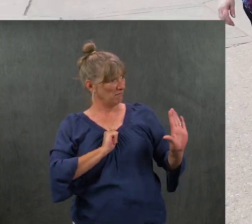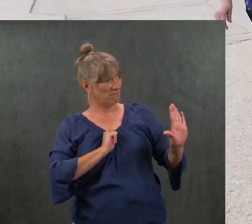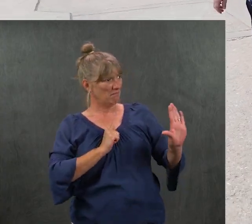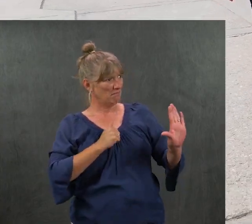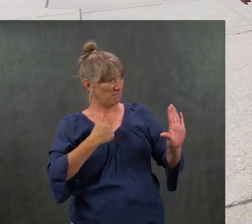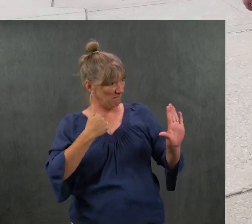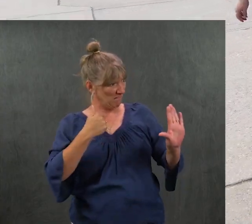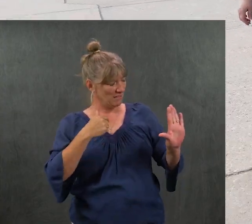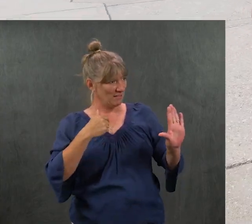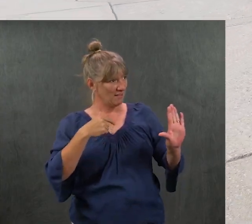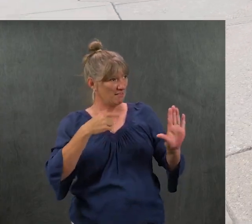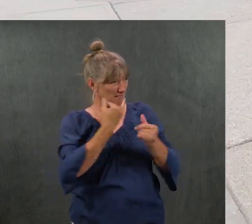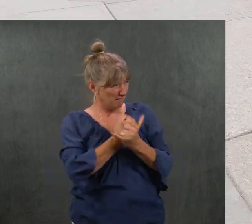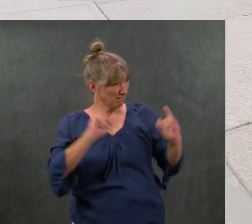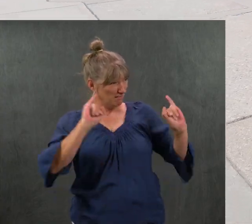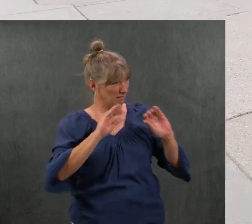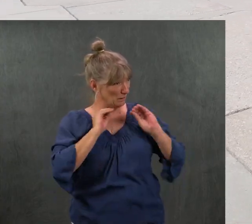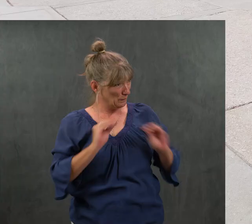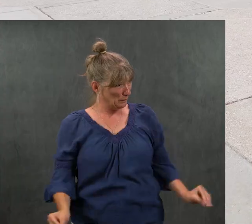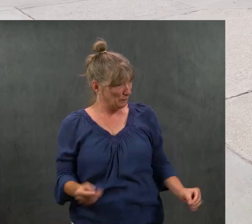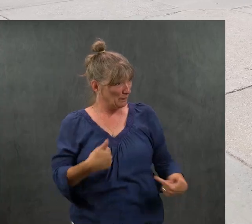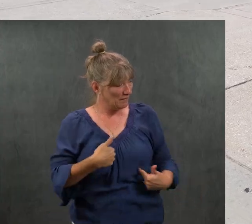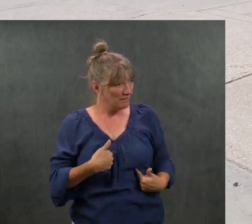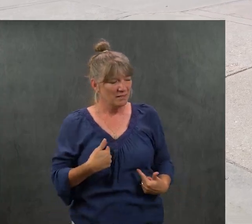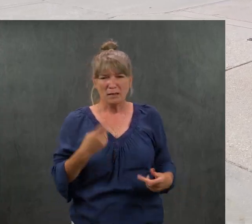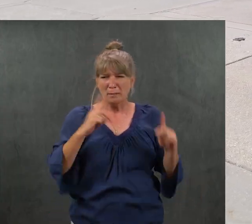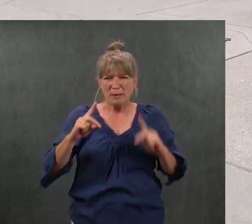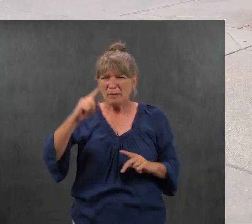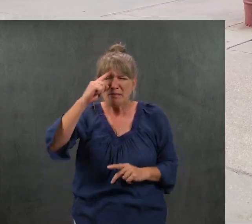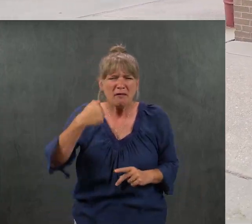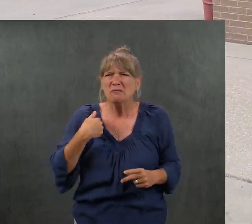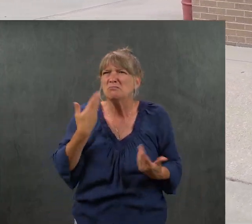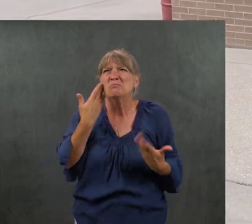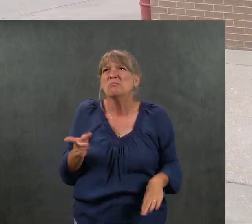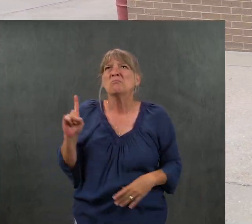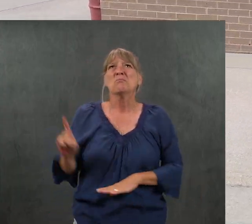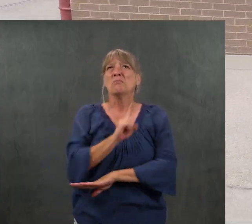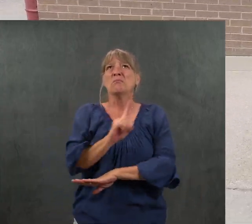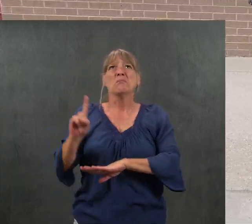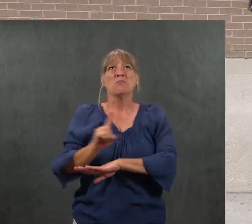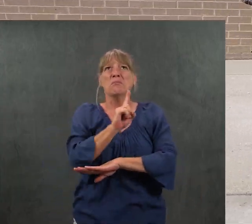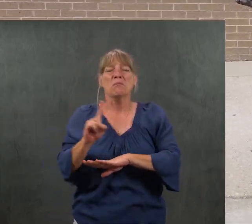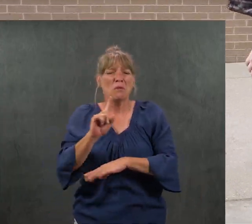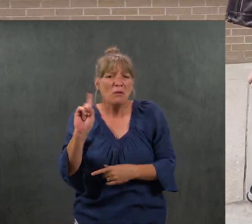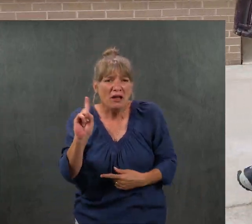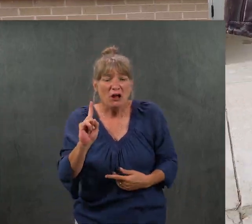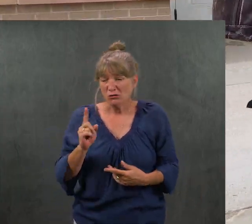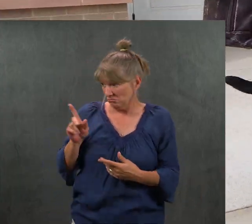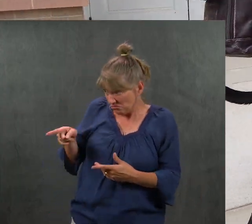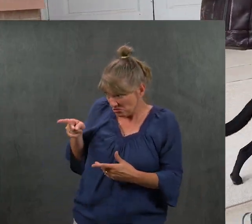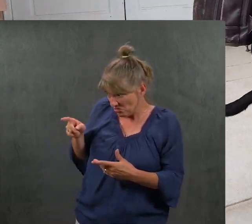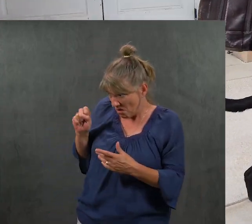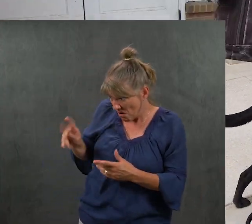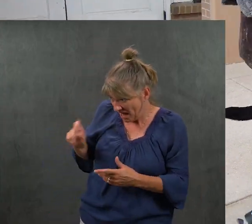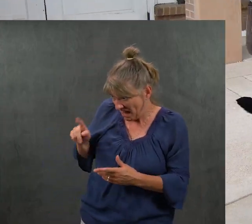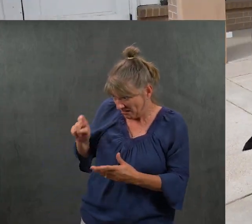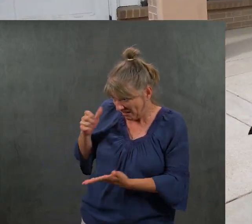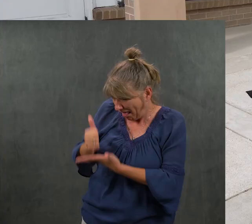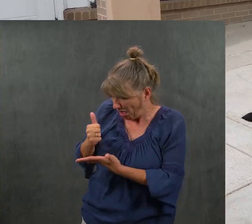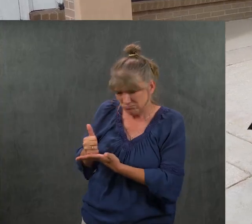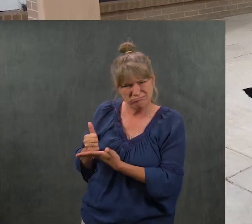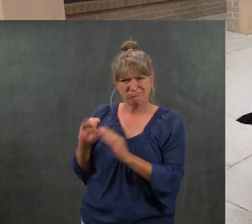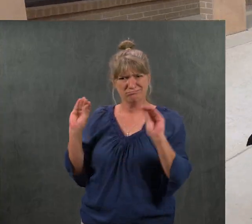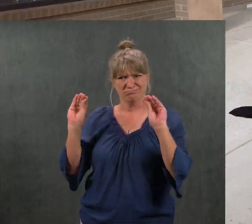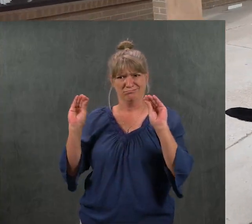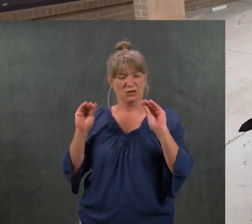I need to be taken care of. Marty walks with her guide dog. People don't think I know where I'm going, and instead of saying, are you okay? Do you need